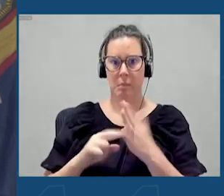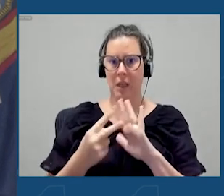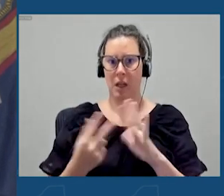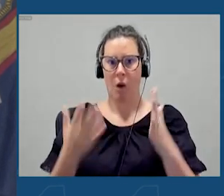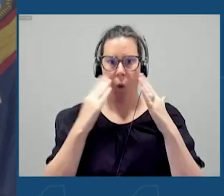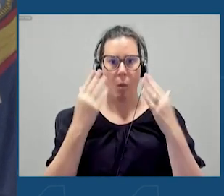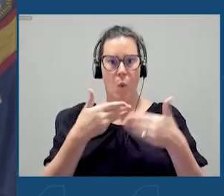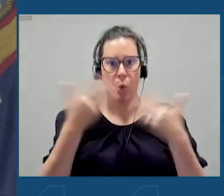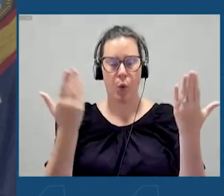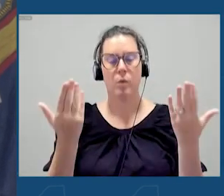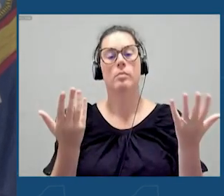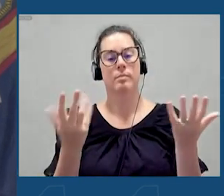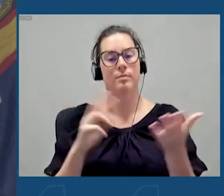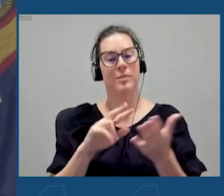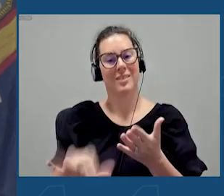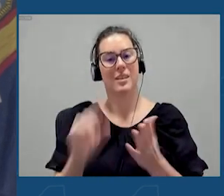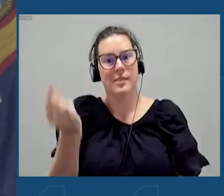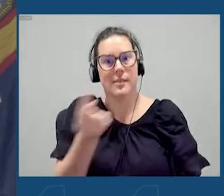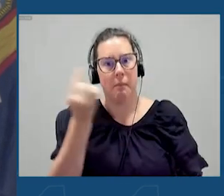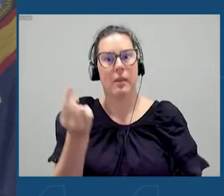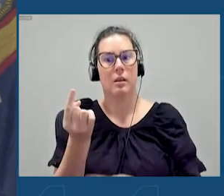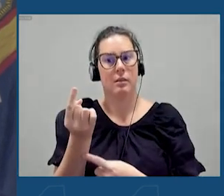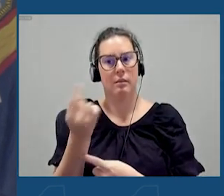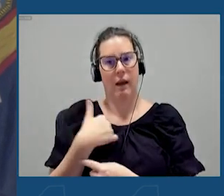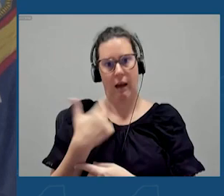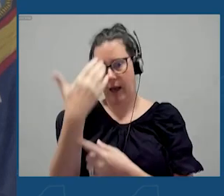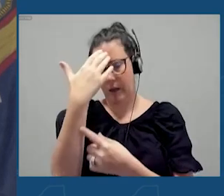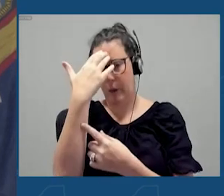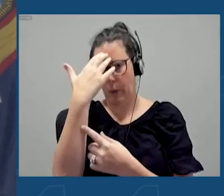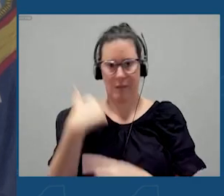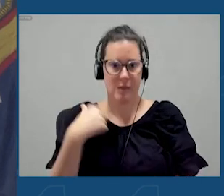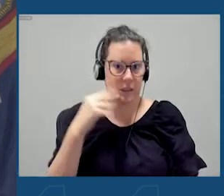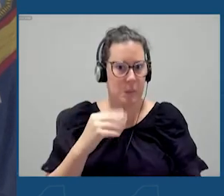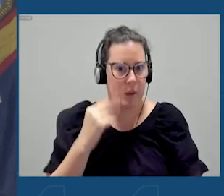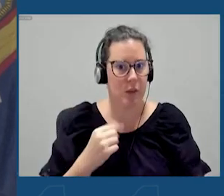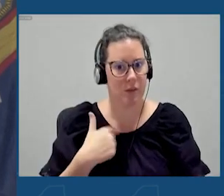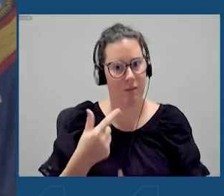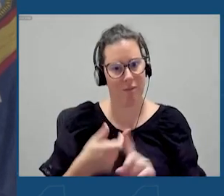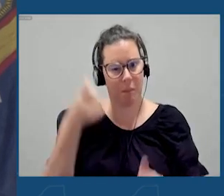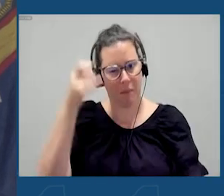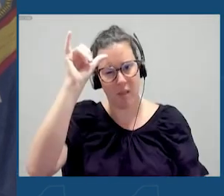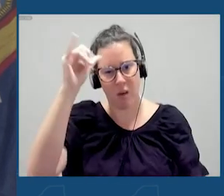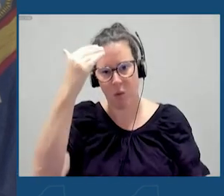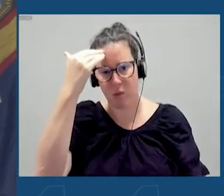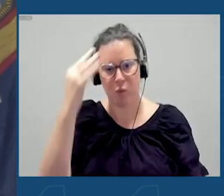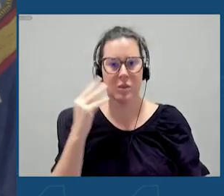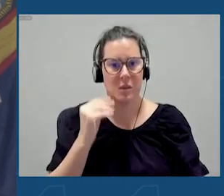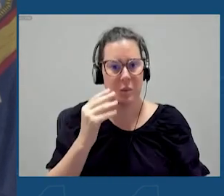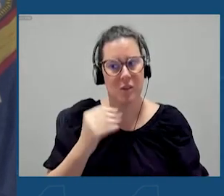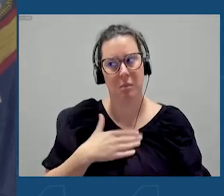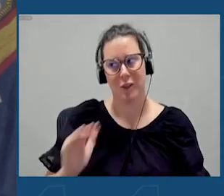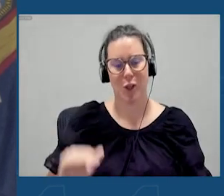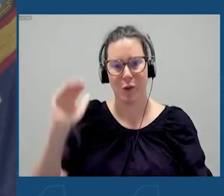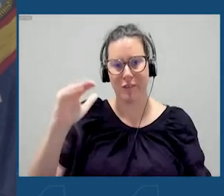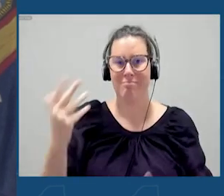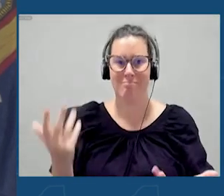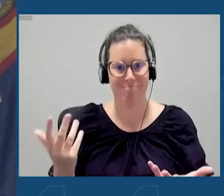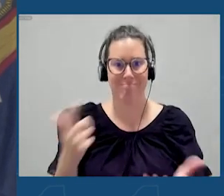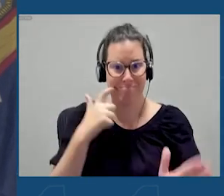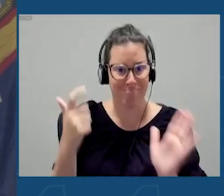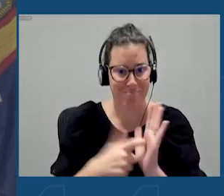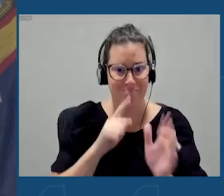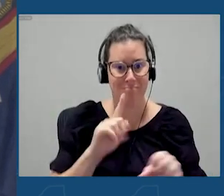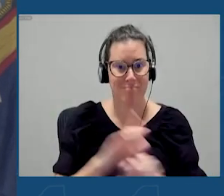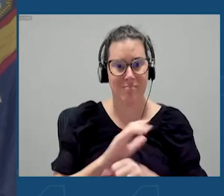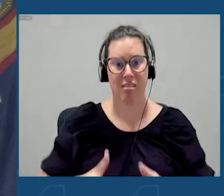And this is something that I know all too well, coming from Buffalo. That was the story of my childhood. And it strips you of